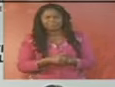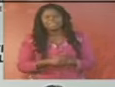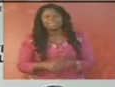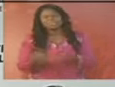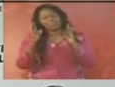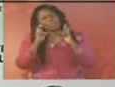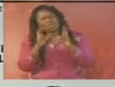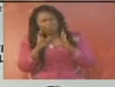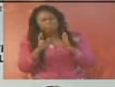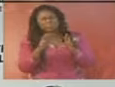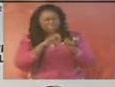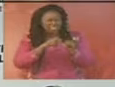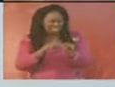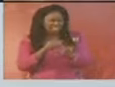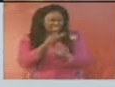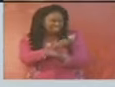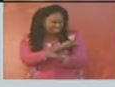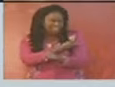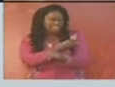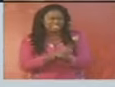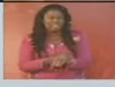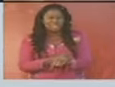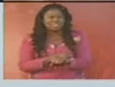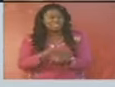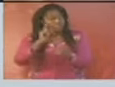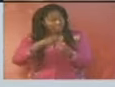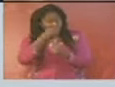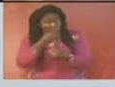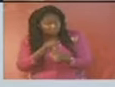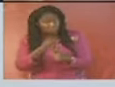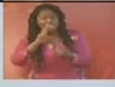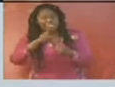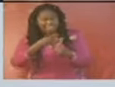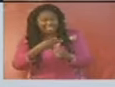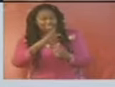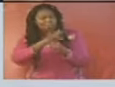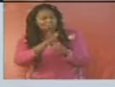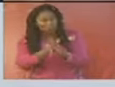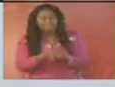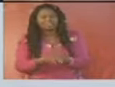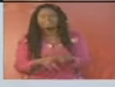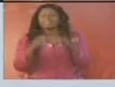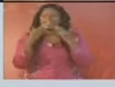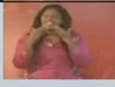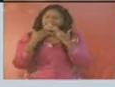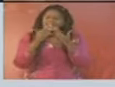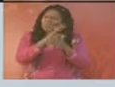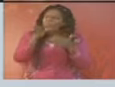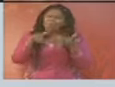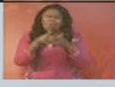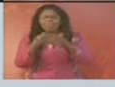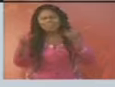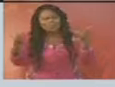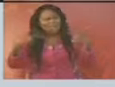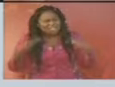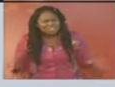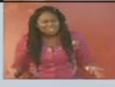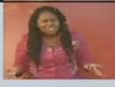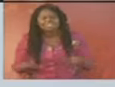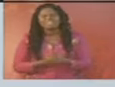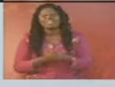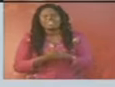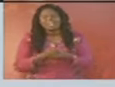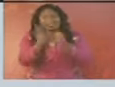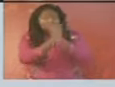afterwards. Okay? Thanks, everyone, for your participation. As you enter the Christmas season, please protect yourself and your loved ones.